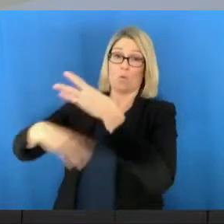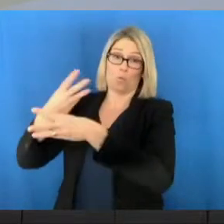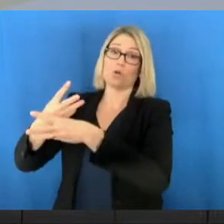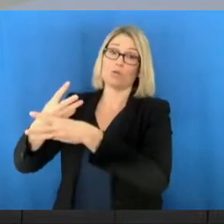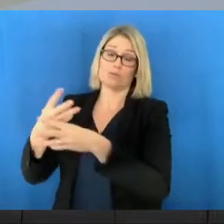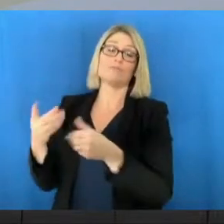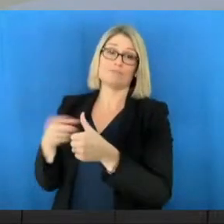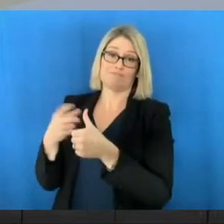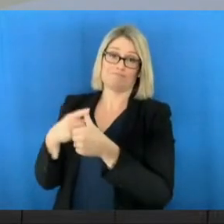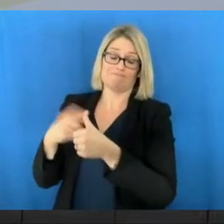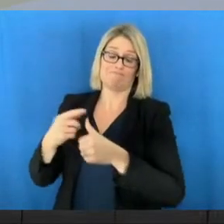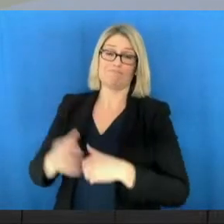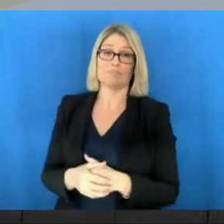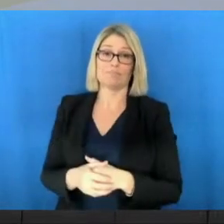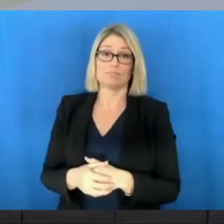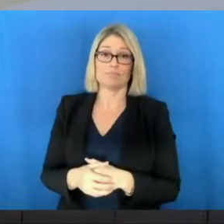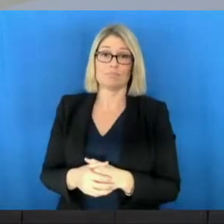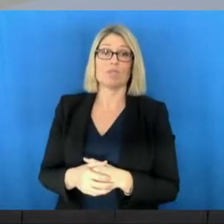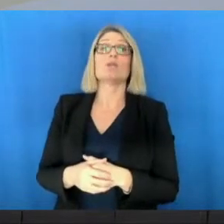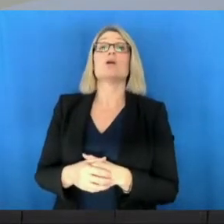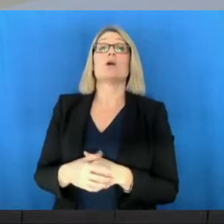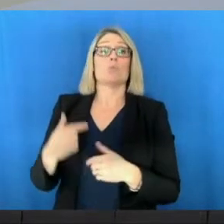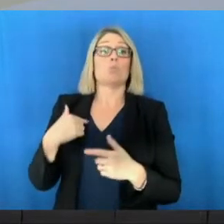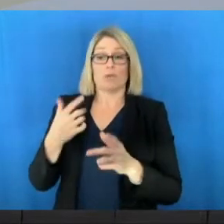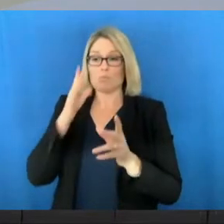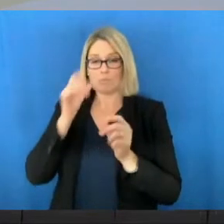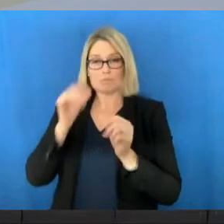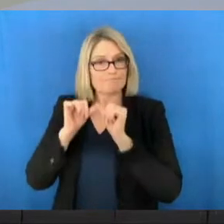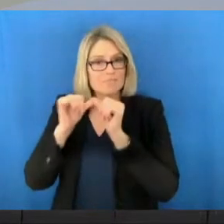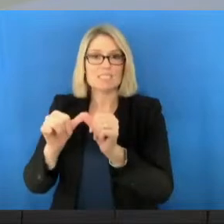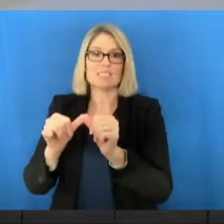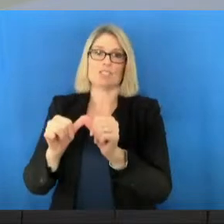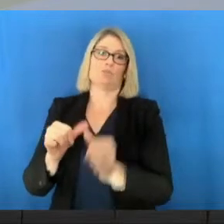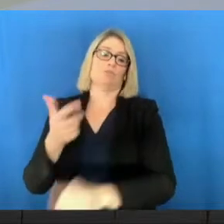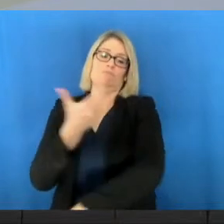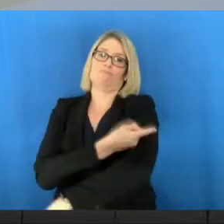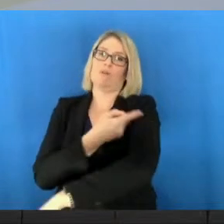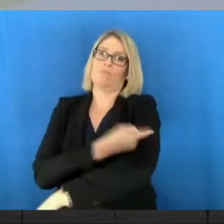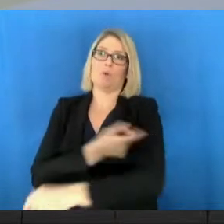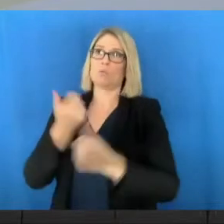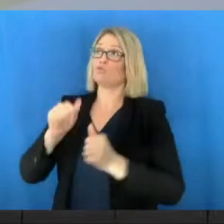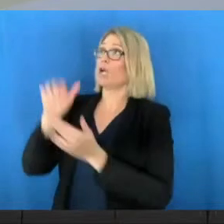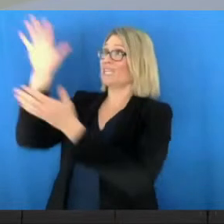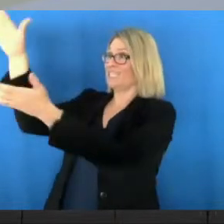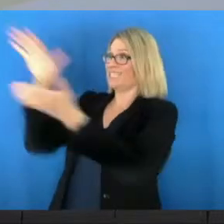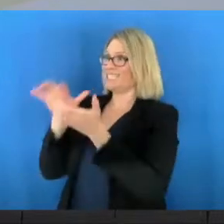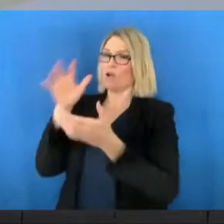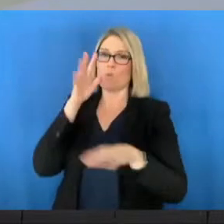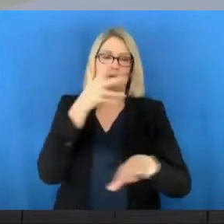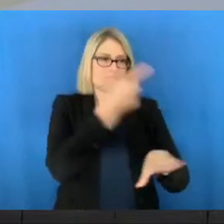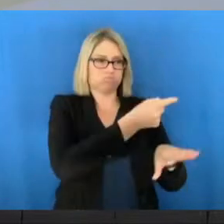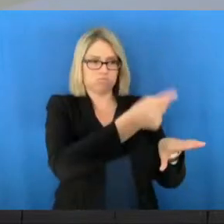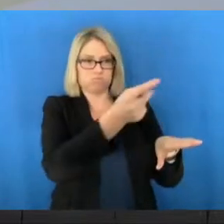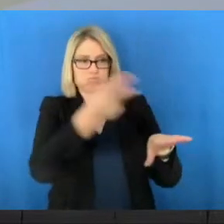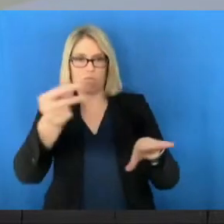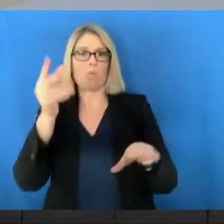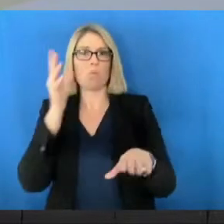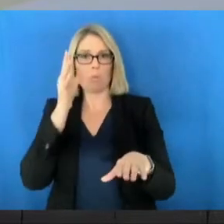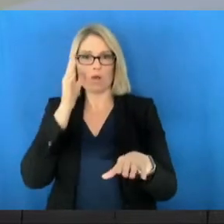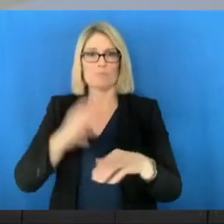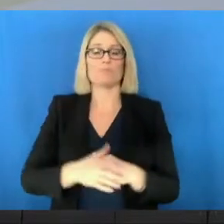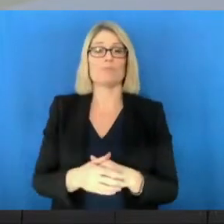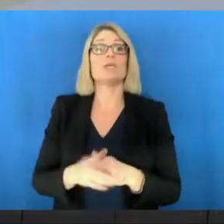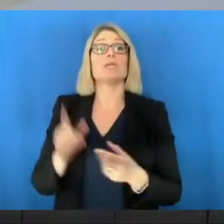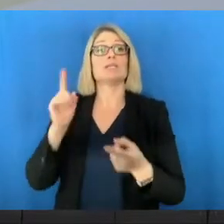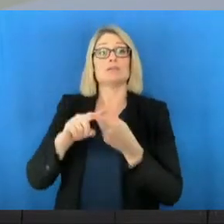province, with the support of Health PEI, we will continue to vaccinate people as fast as we get doses. Until we achieve herd immunity